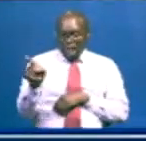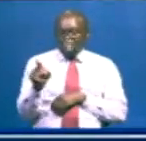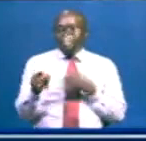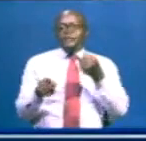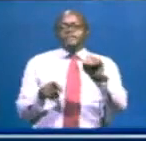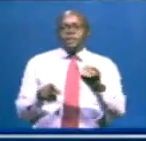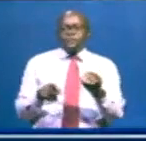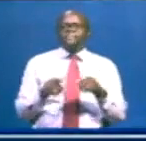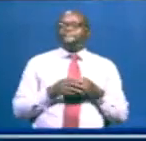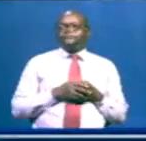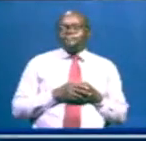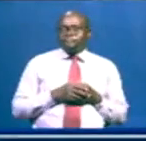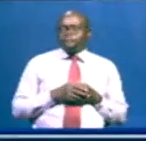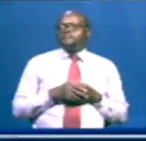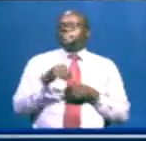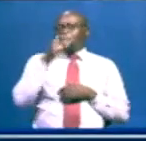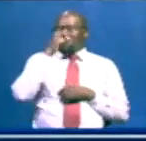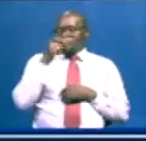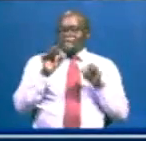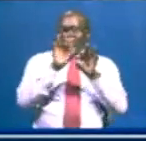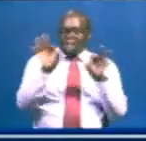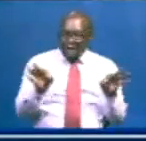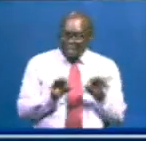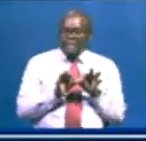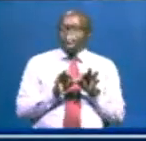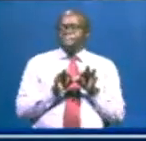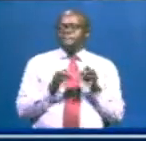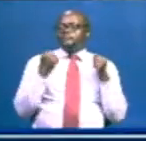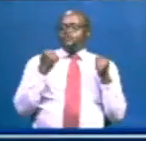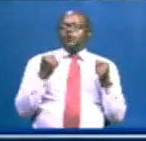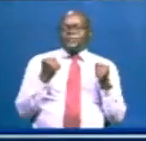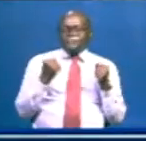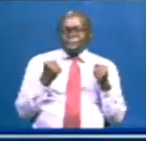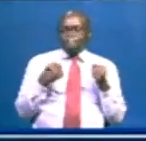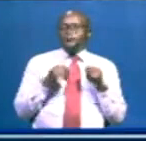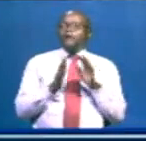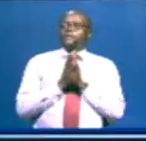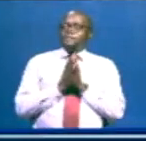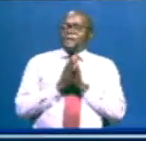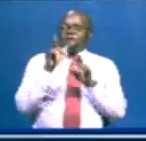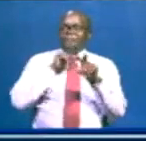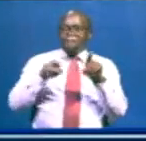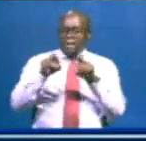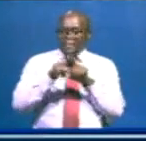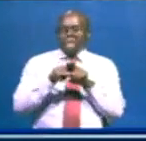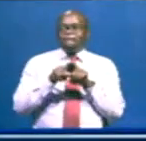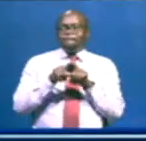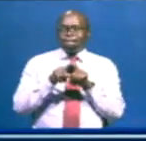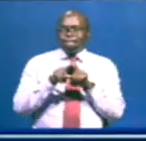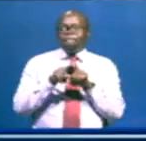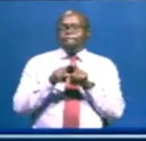wish the family a strength, and we pray for our brother to go